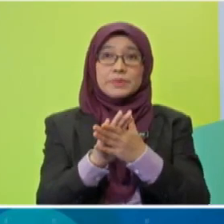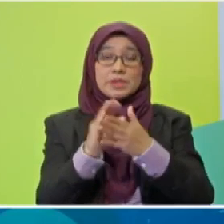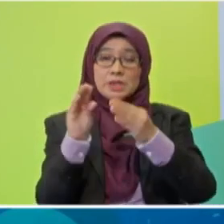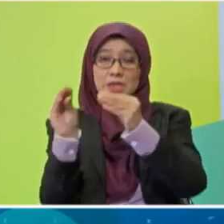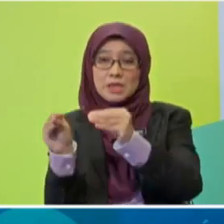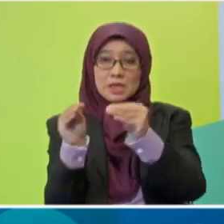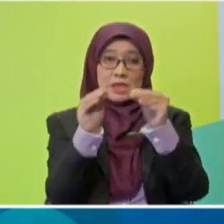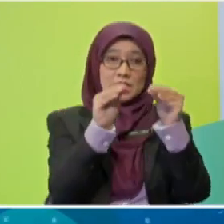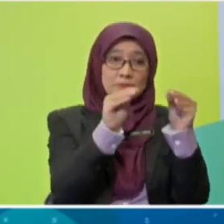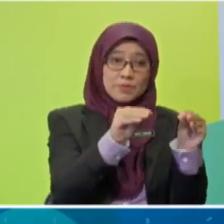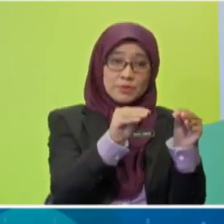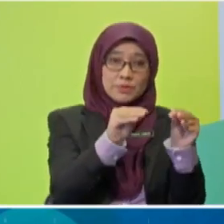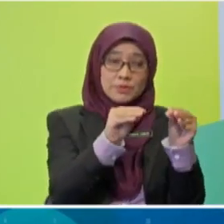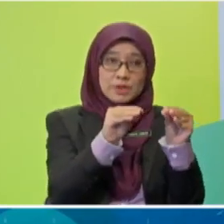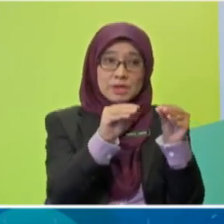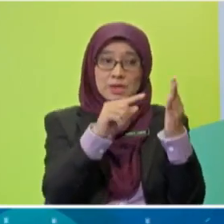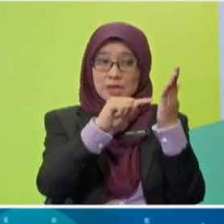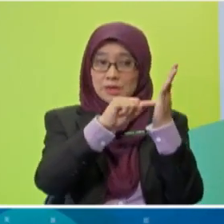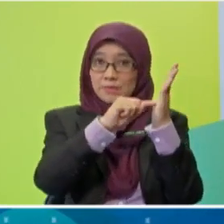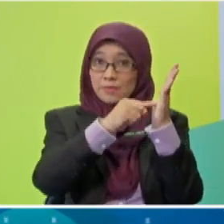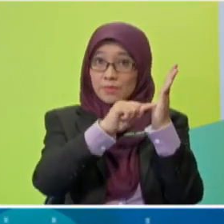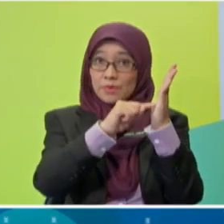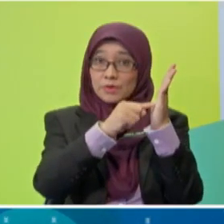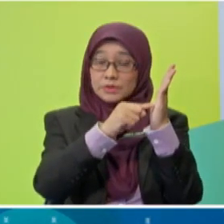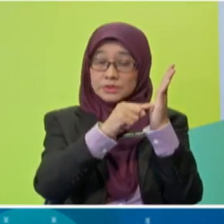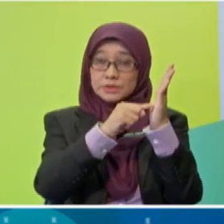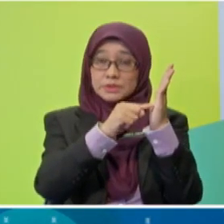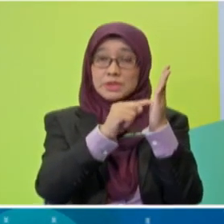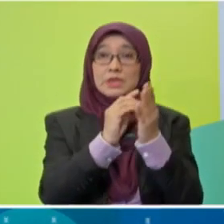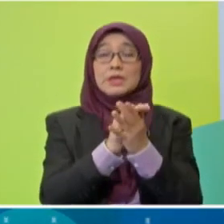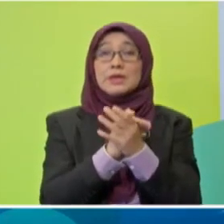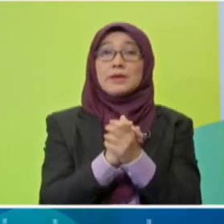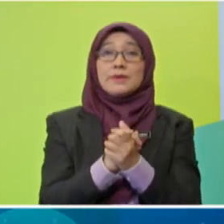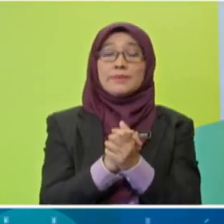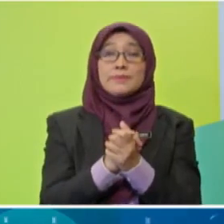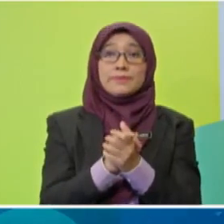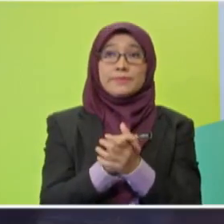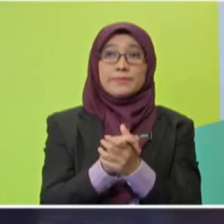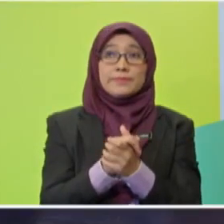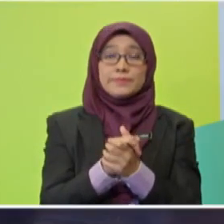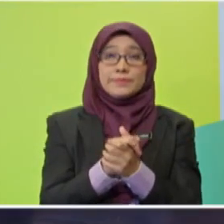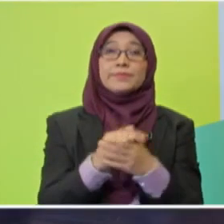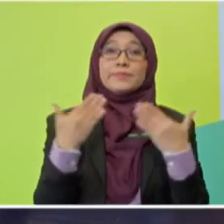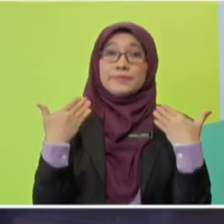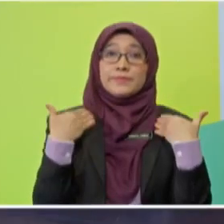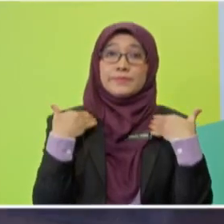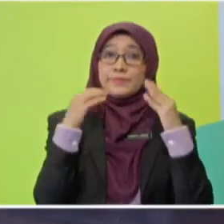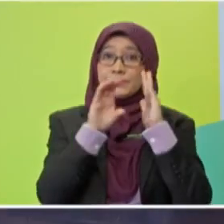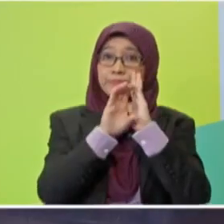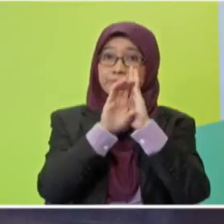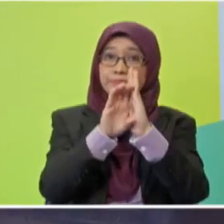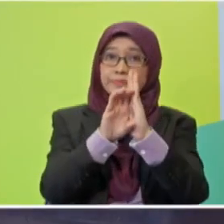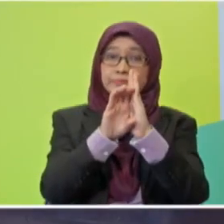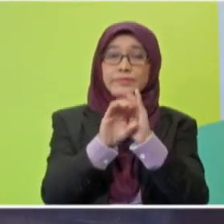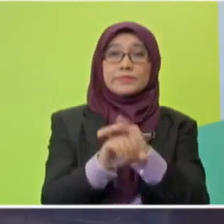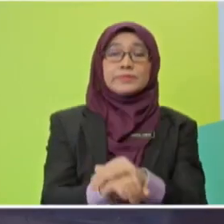Okay, before this also we move the decimal point and we move on with the examples. Okay,